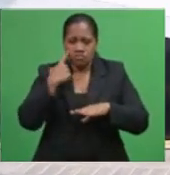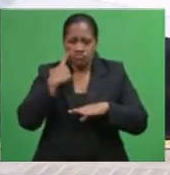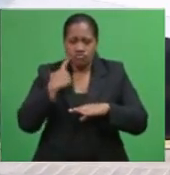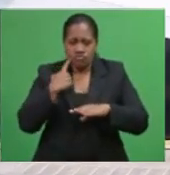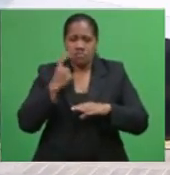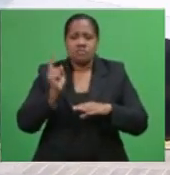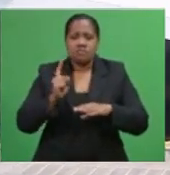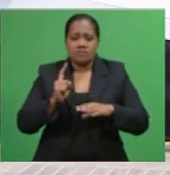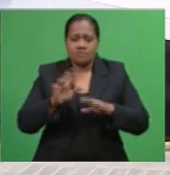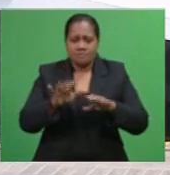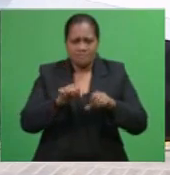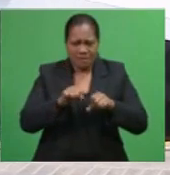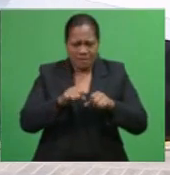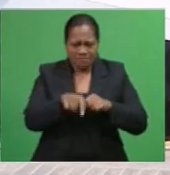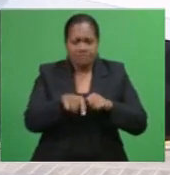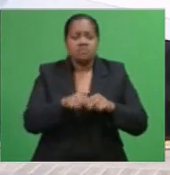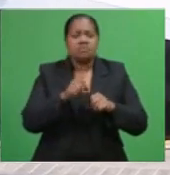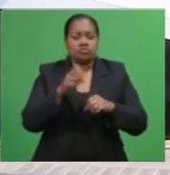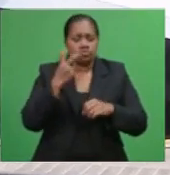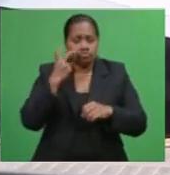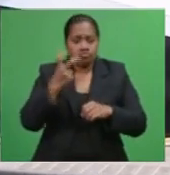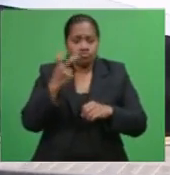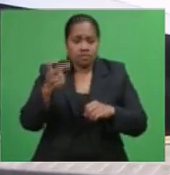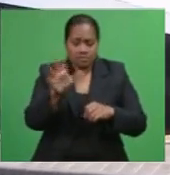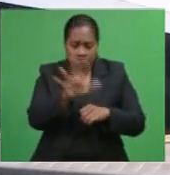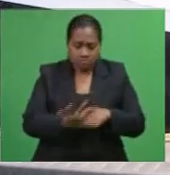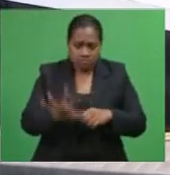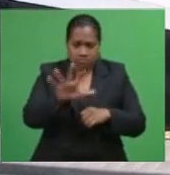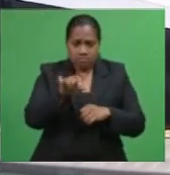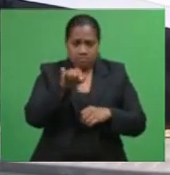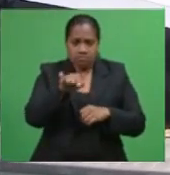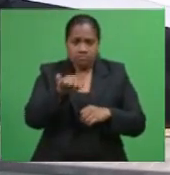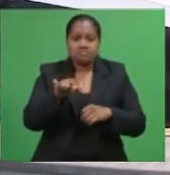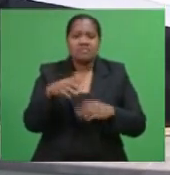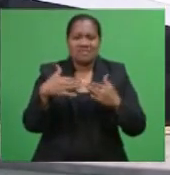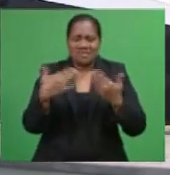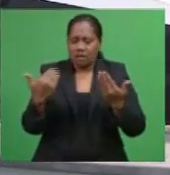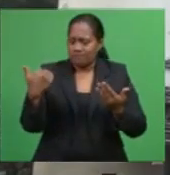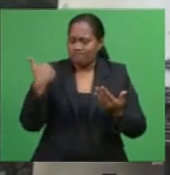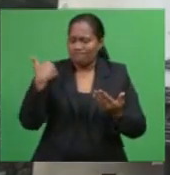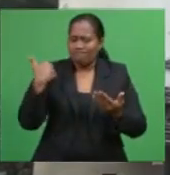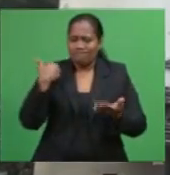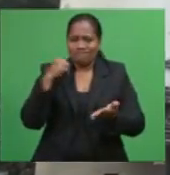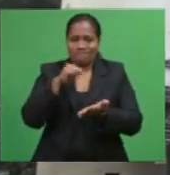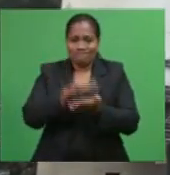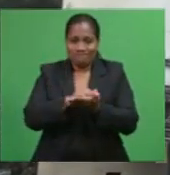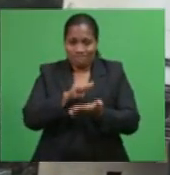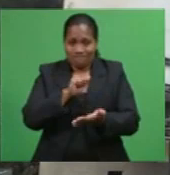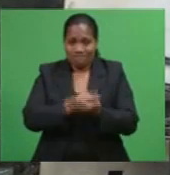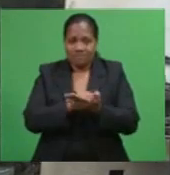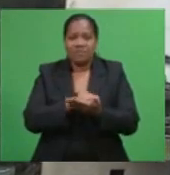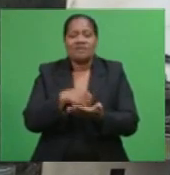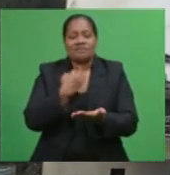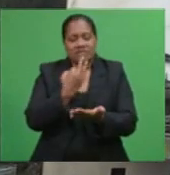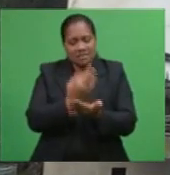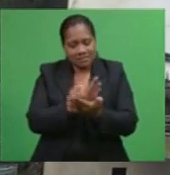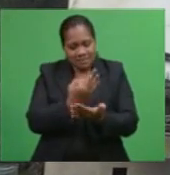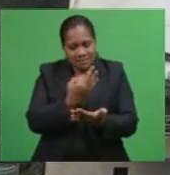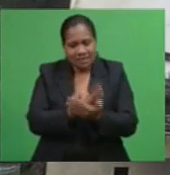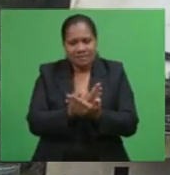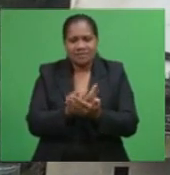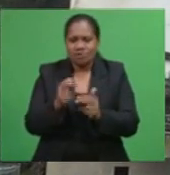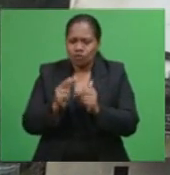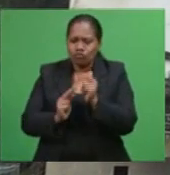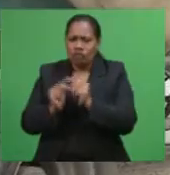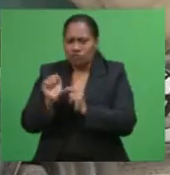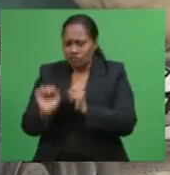The FHL says the tourism sector in its portfolio is largely affected, followed by the finance and the construction sector.